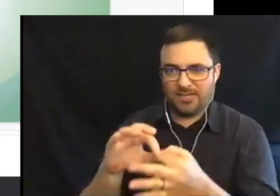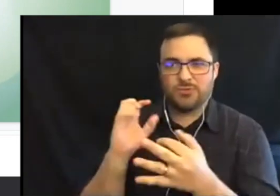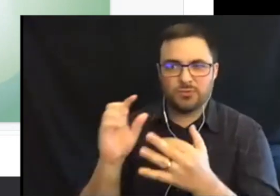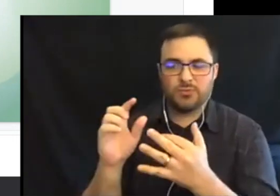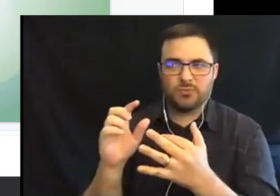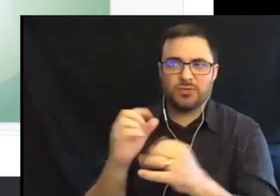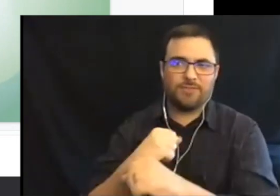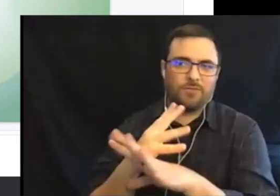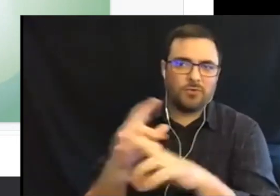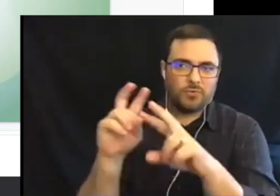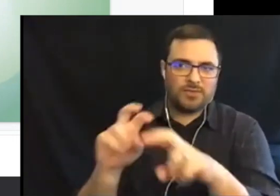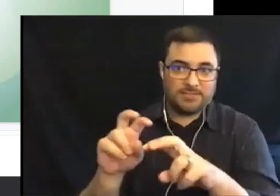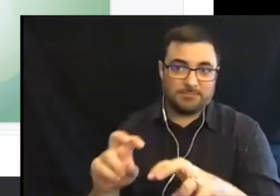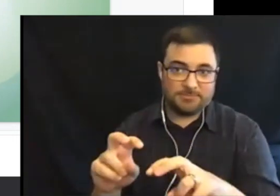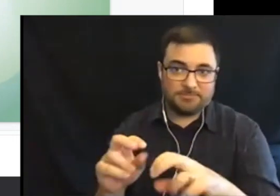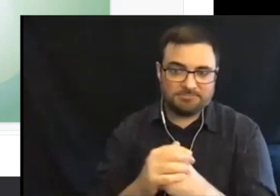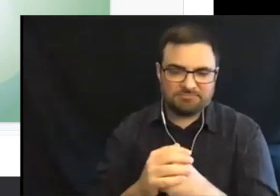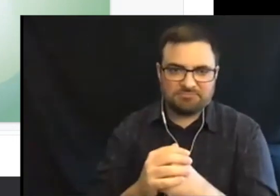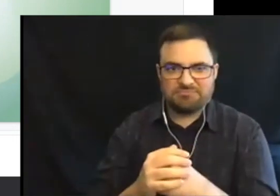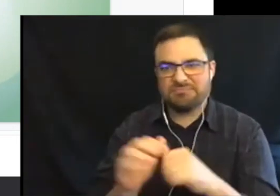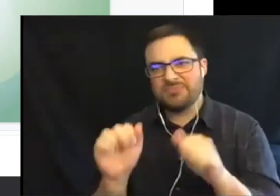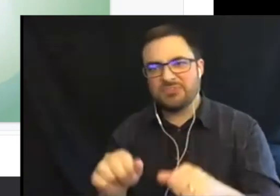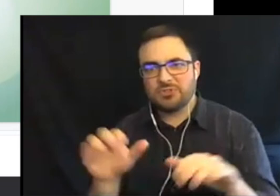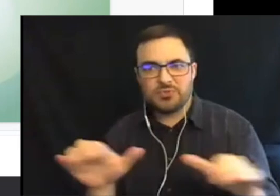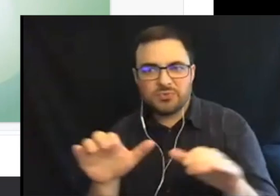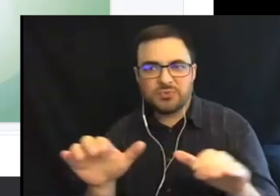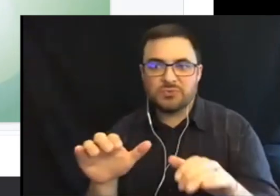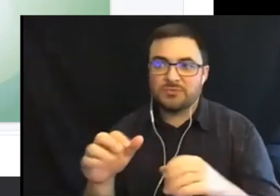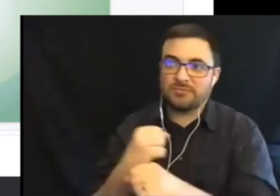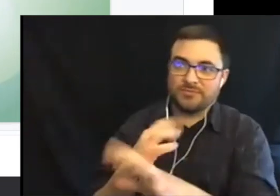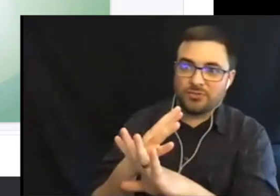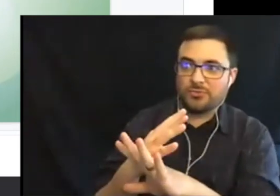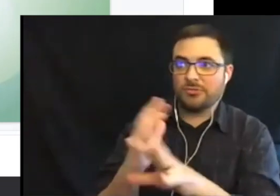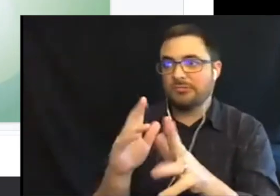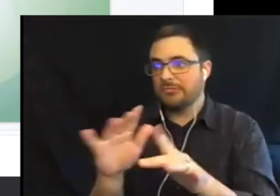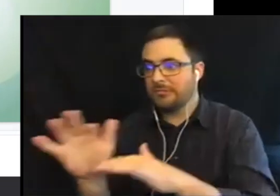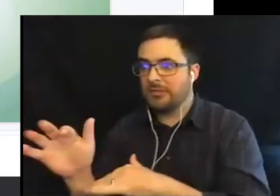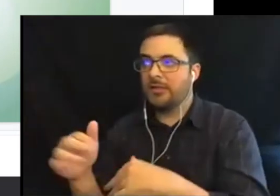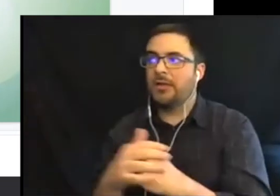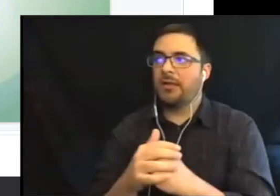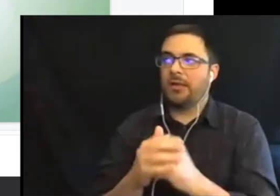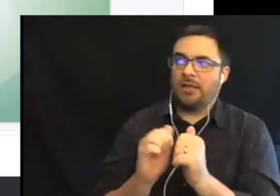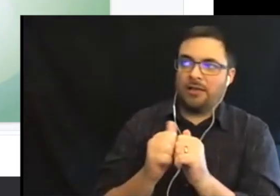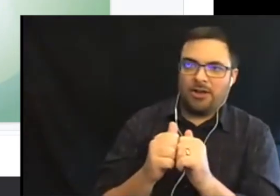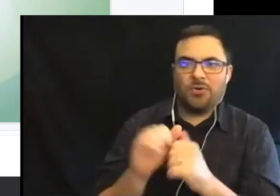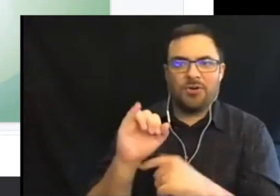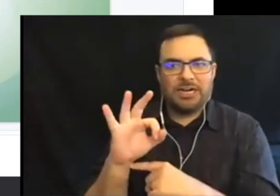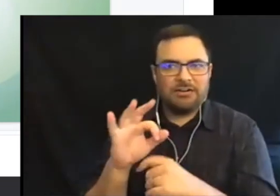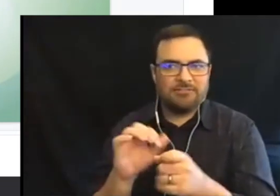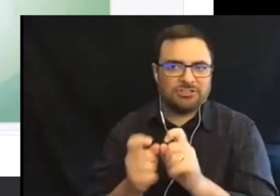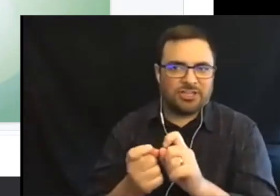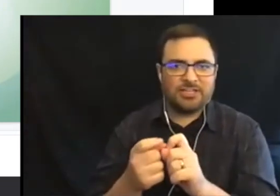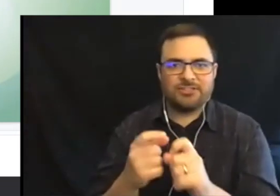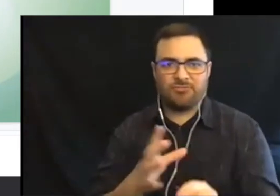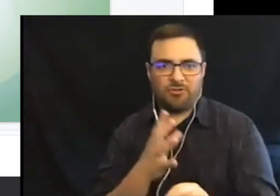to, should you do assessments virtually, how does that change? If you're using a formal assessment, how does